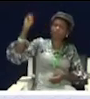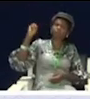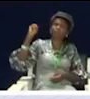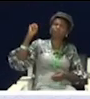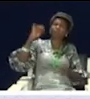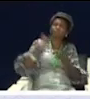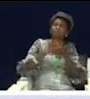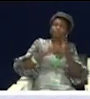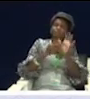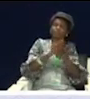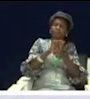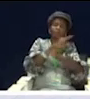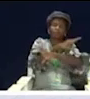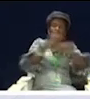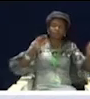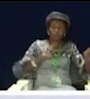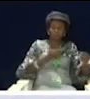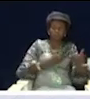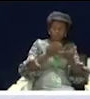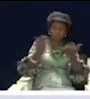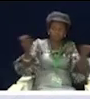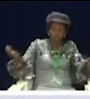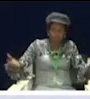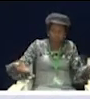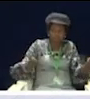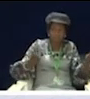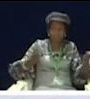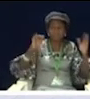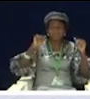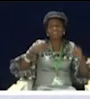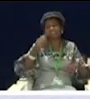That means none of us here can claim